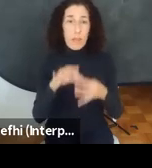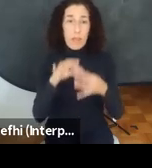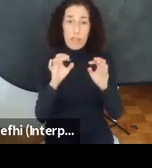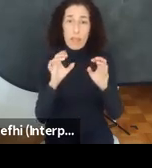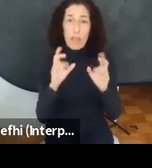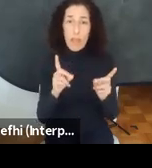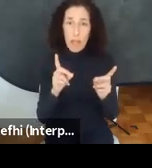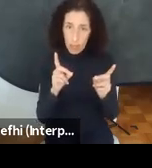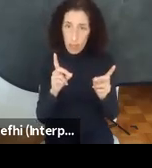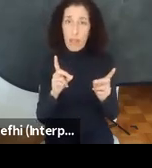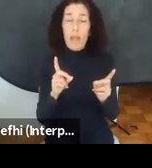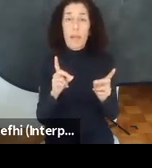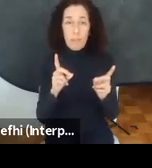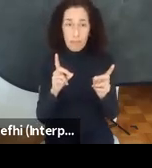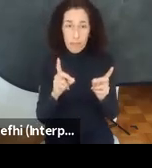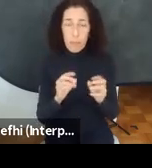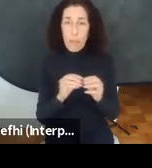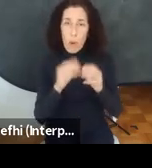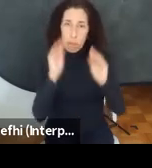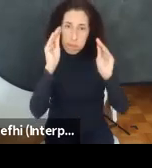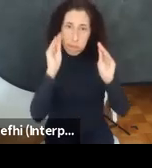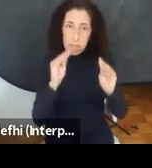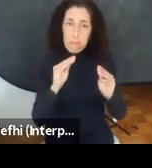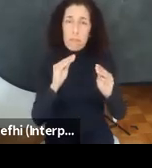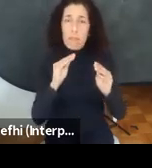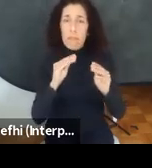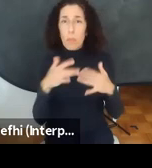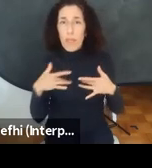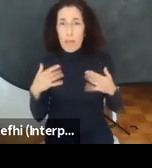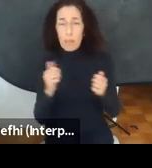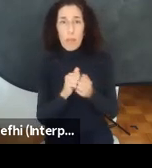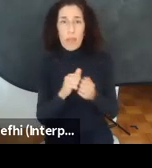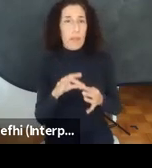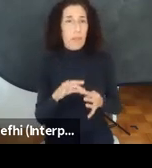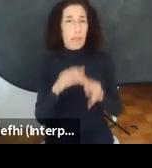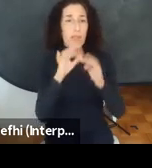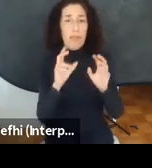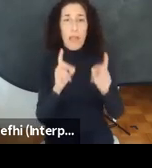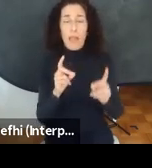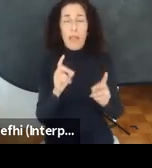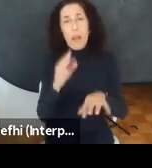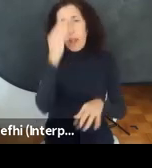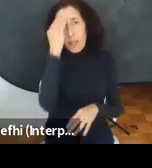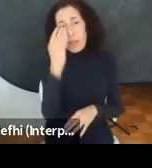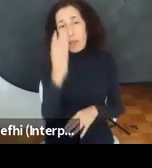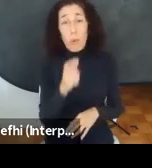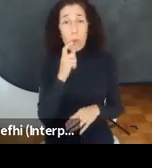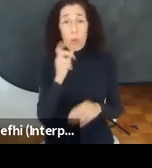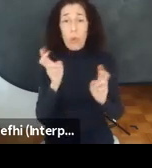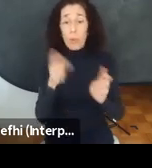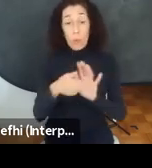are going there or still in special ed to understand that it's because you're in special ed does not mean that you're not going to achieve